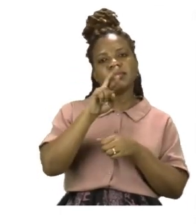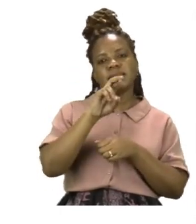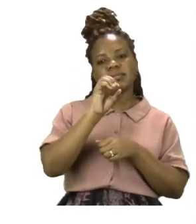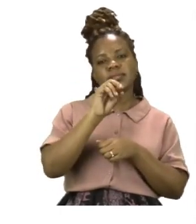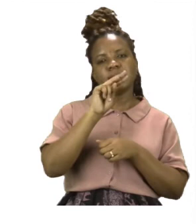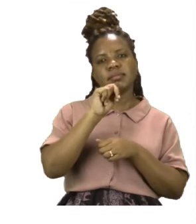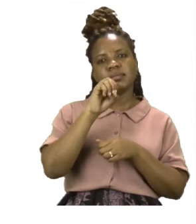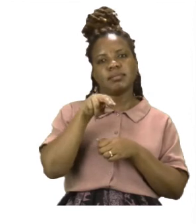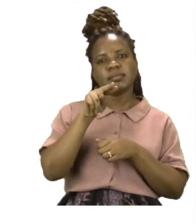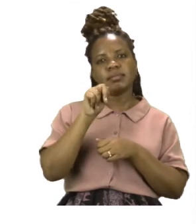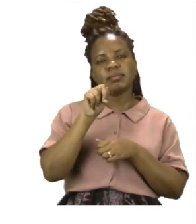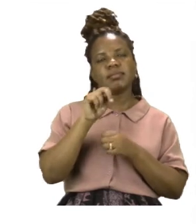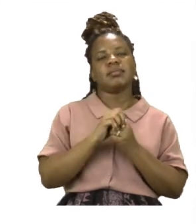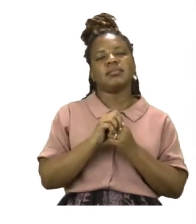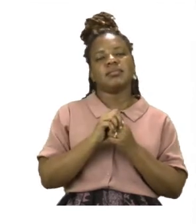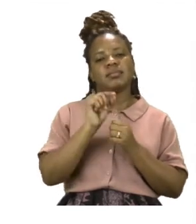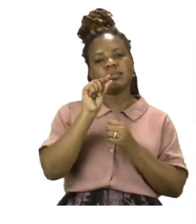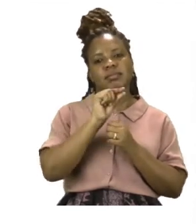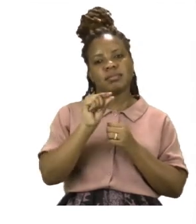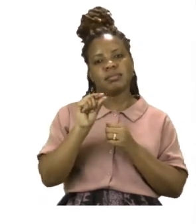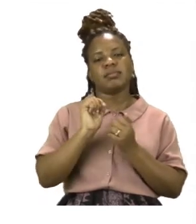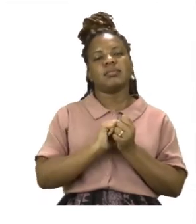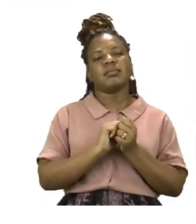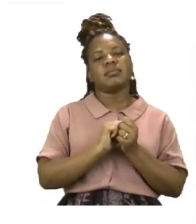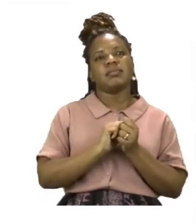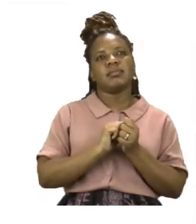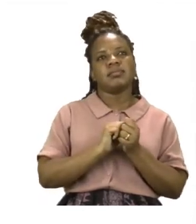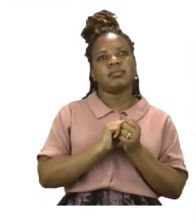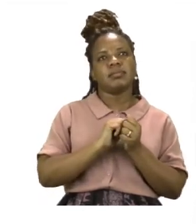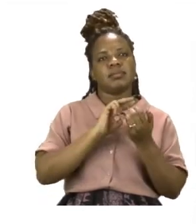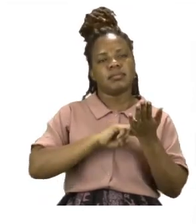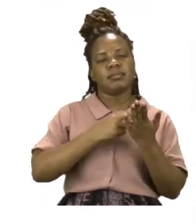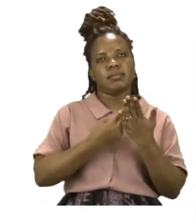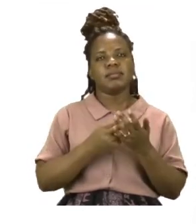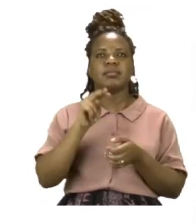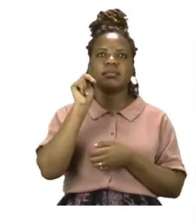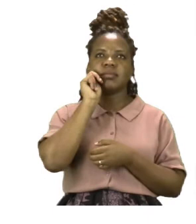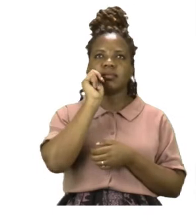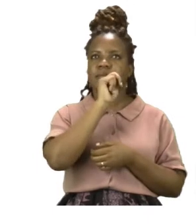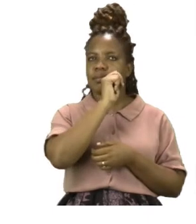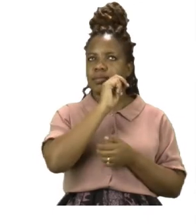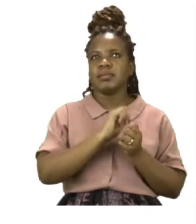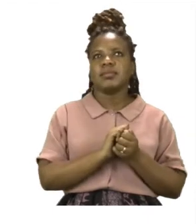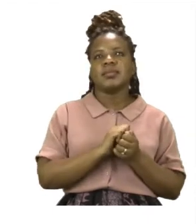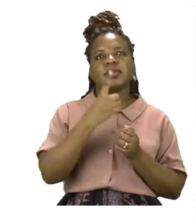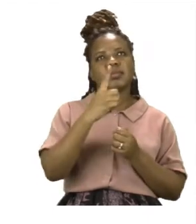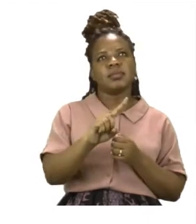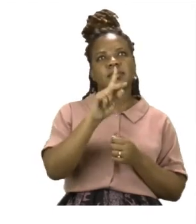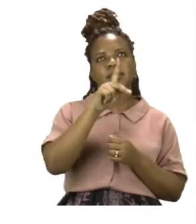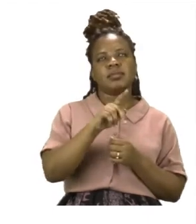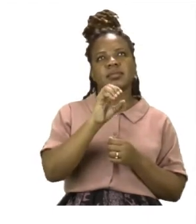a noun. And a possessive pronoun shows ownership, what belongs to